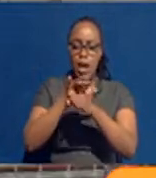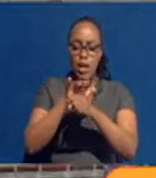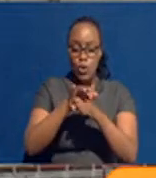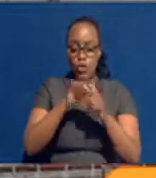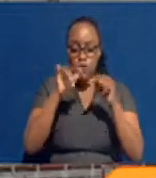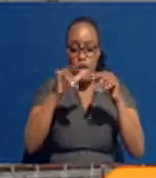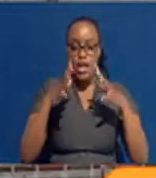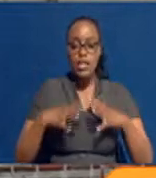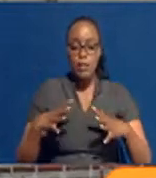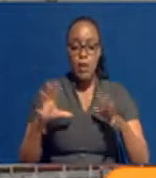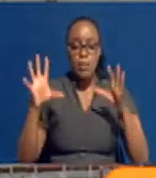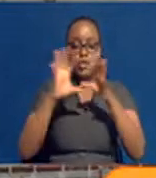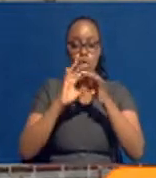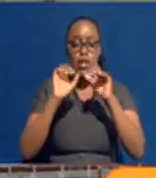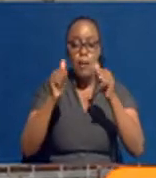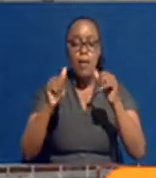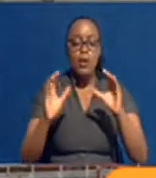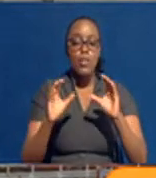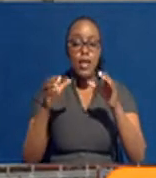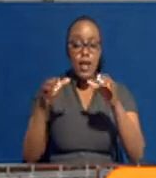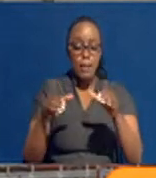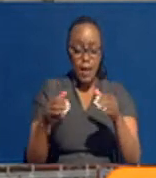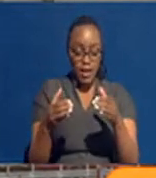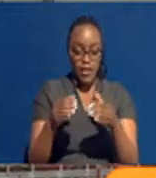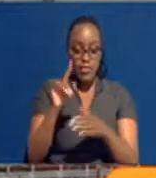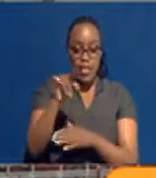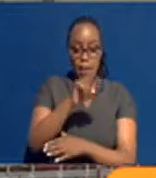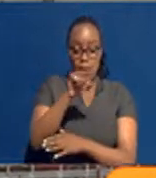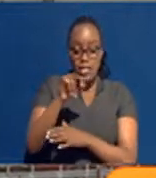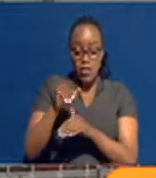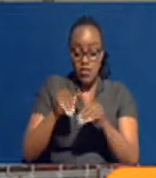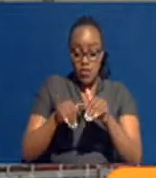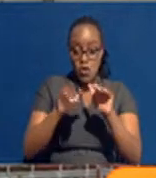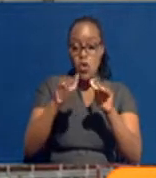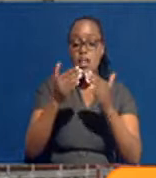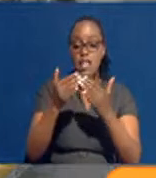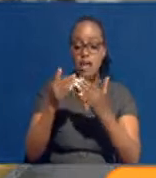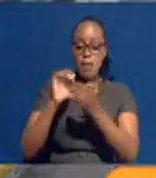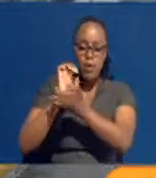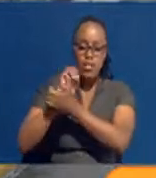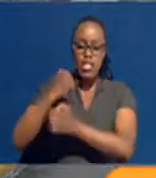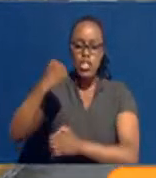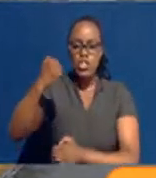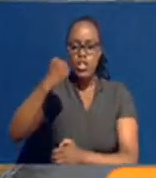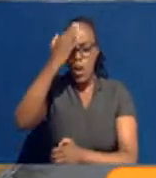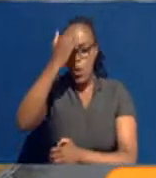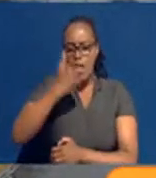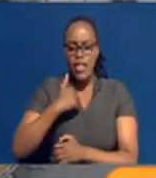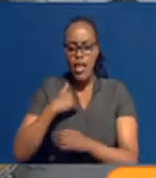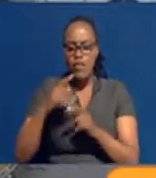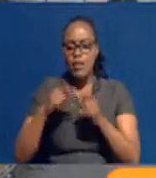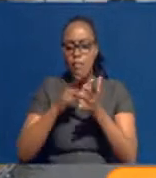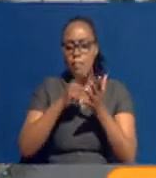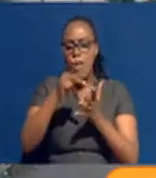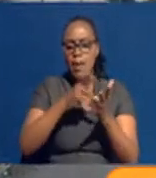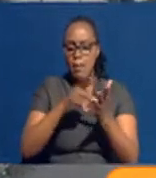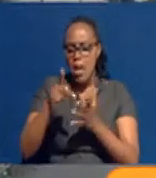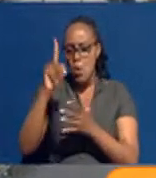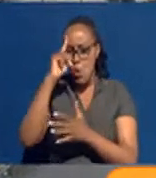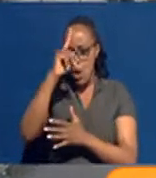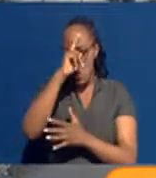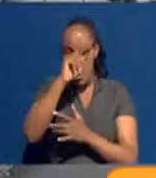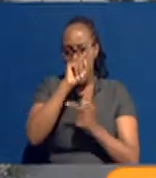persons had not joined the company. Their mistake, according to the prosecution, was that they regularly made payments